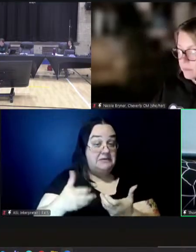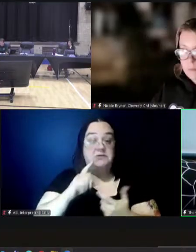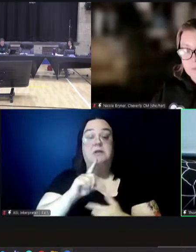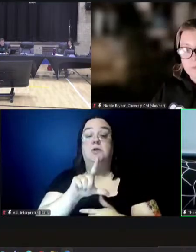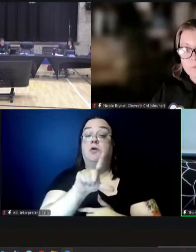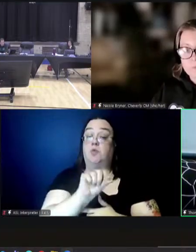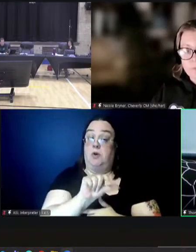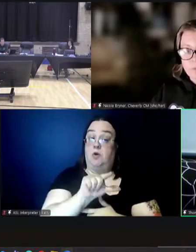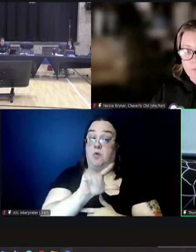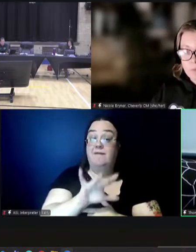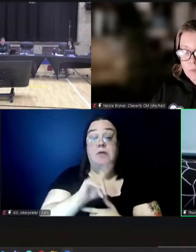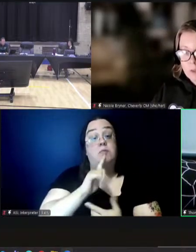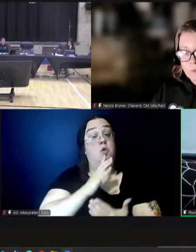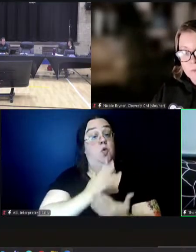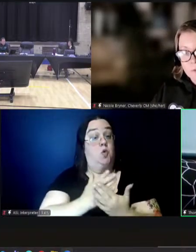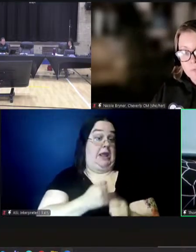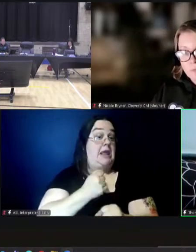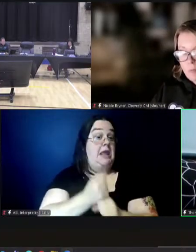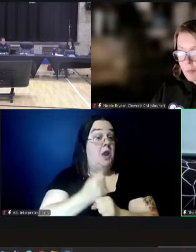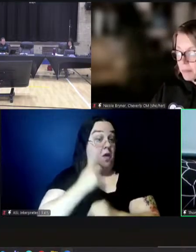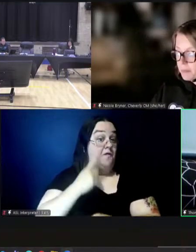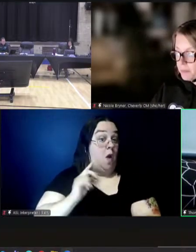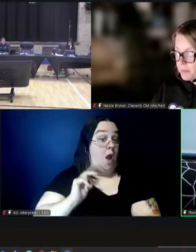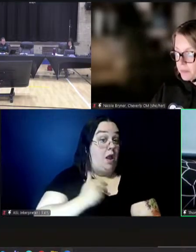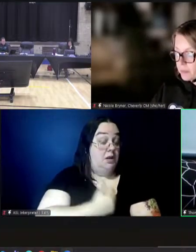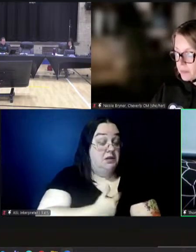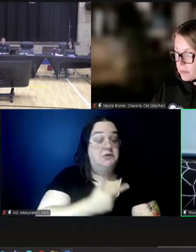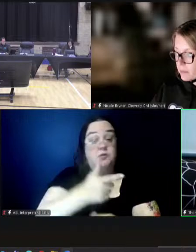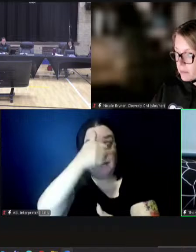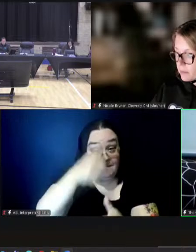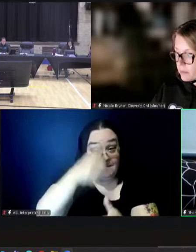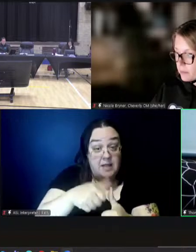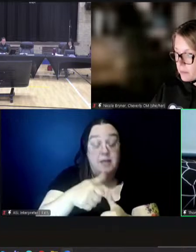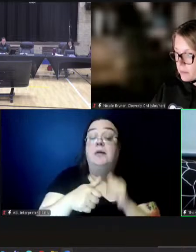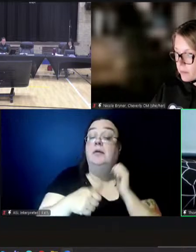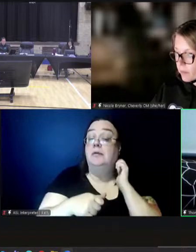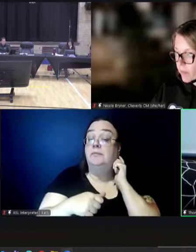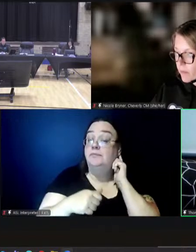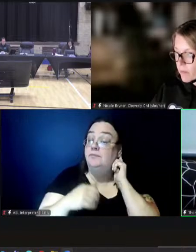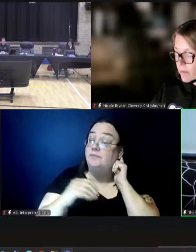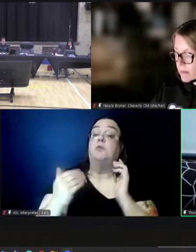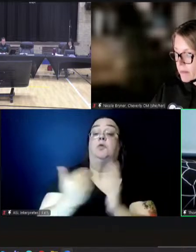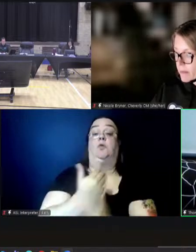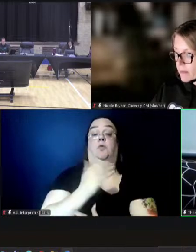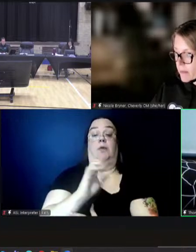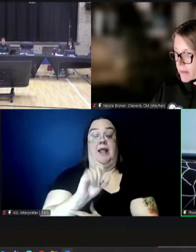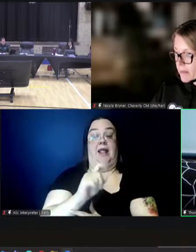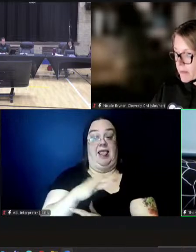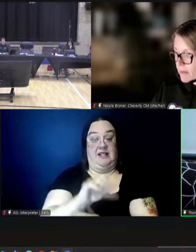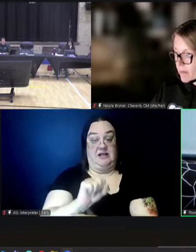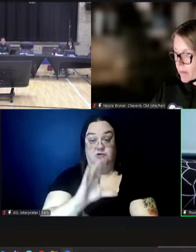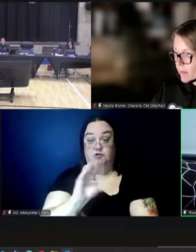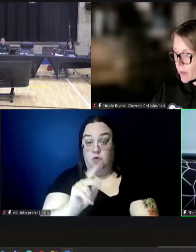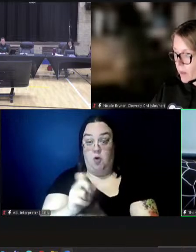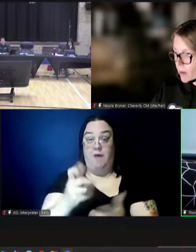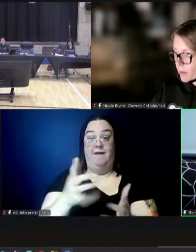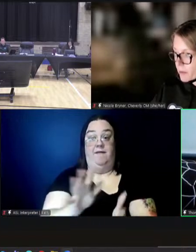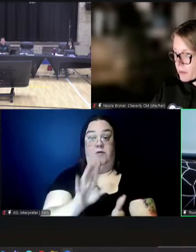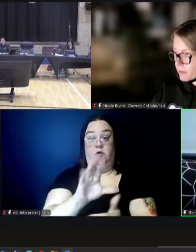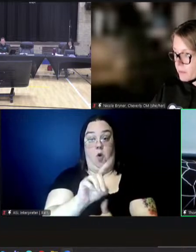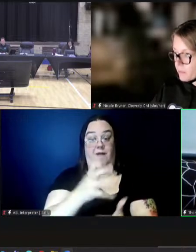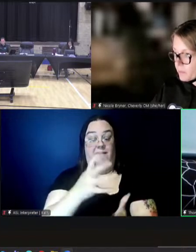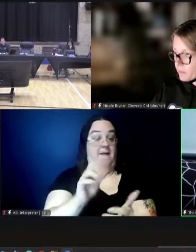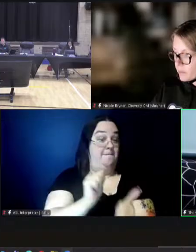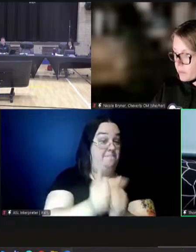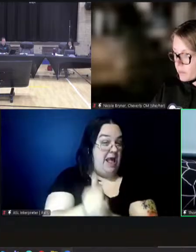been a good year for us. As you'll recall, the new Ethics Code was passed a couple of